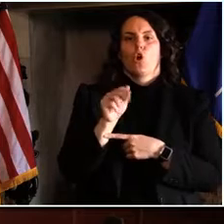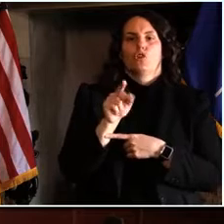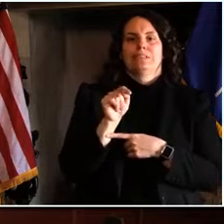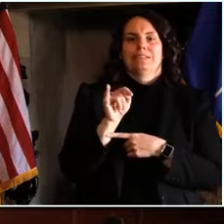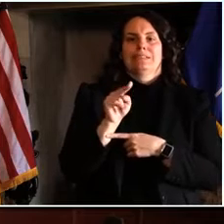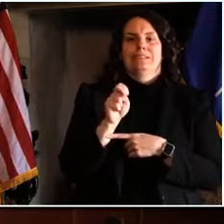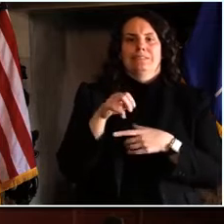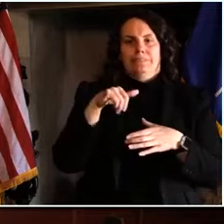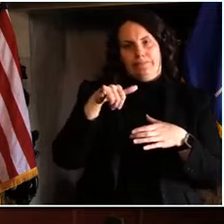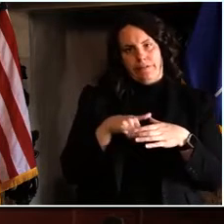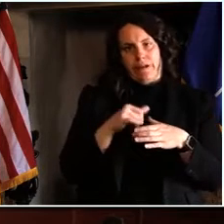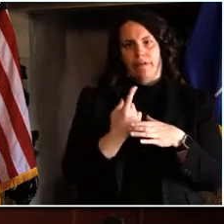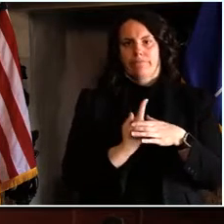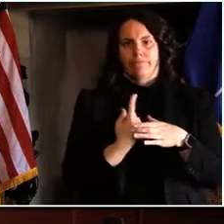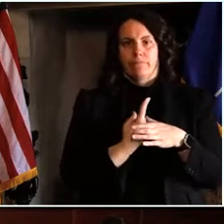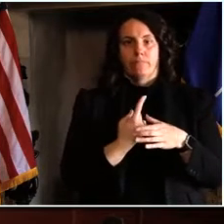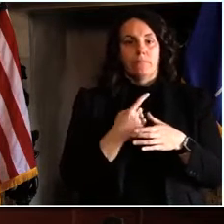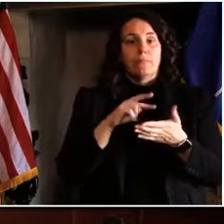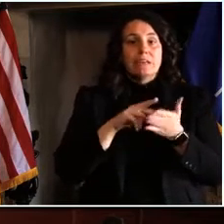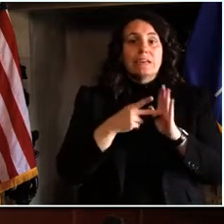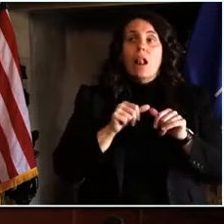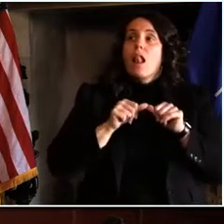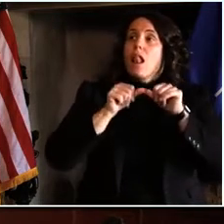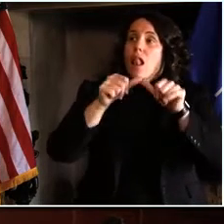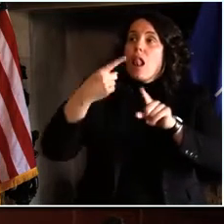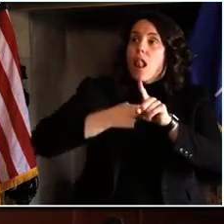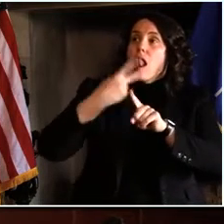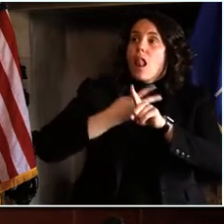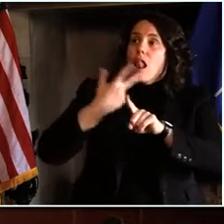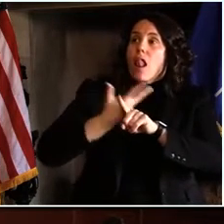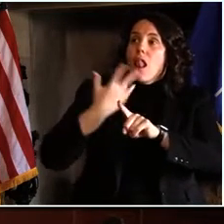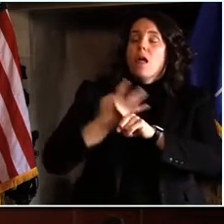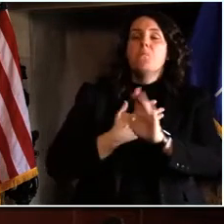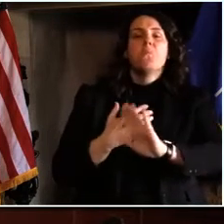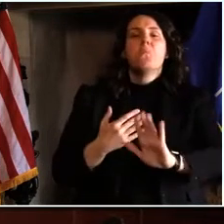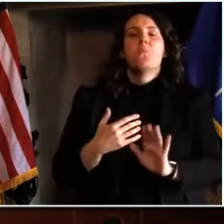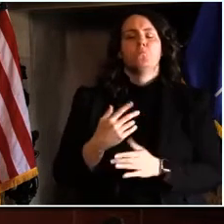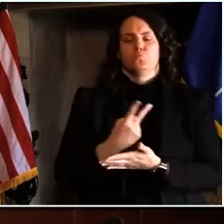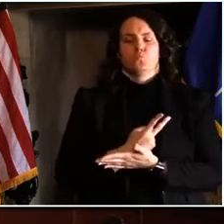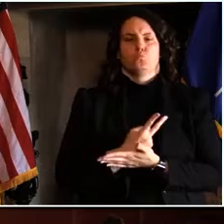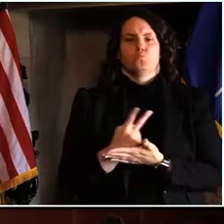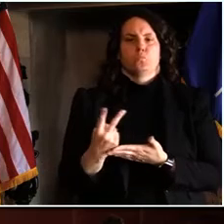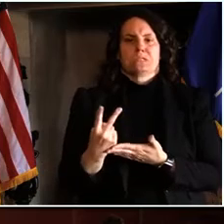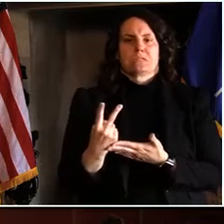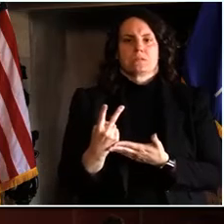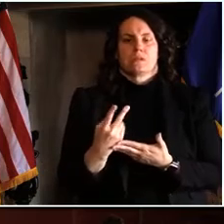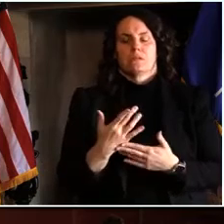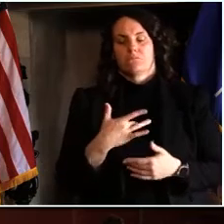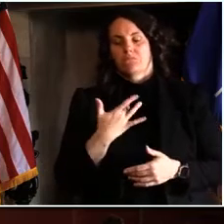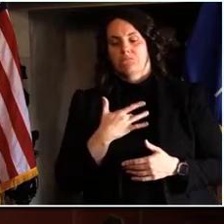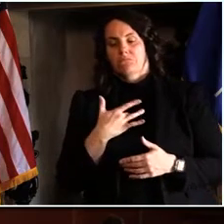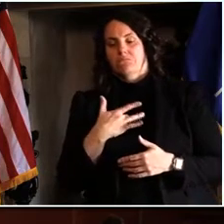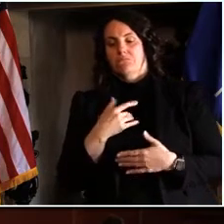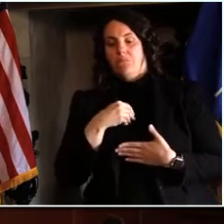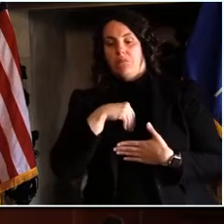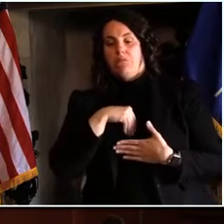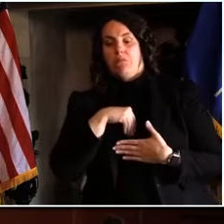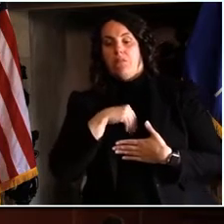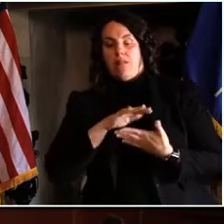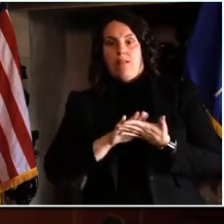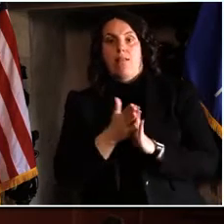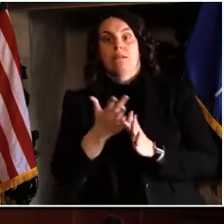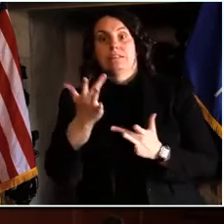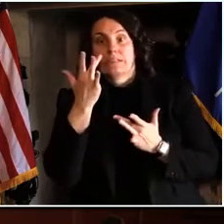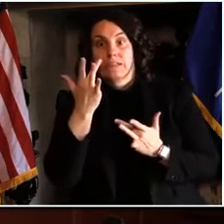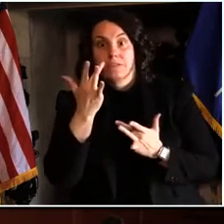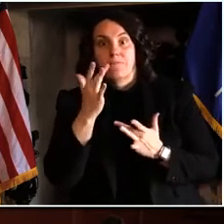it's 2 weeks. That's the amount of time that we think is the period where someone who might become exposed to the virus would develop symptoms. So